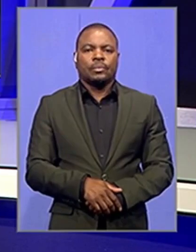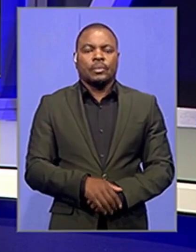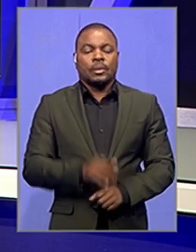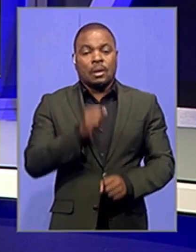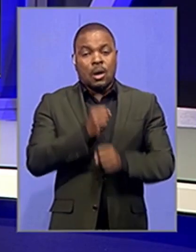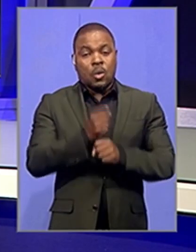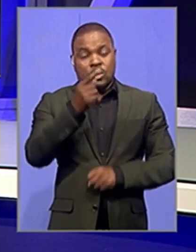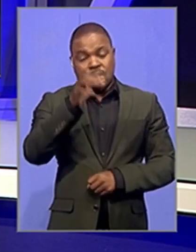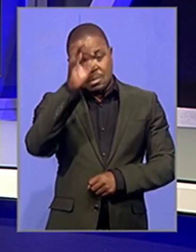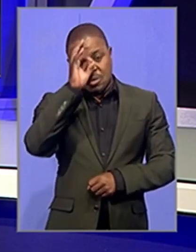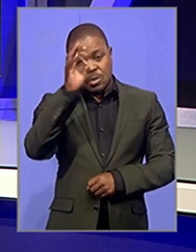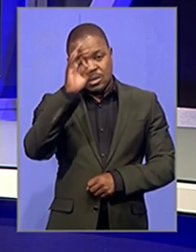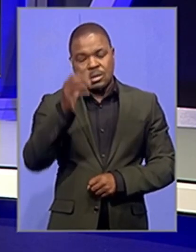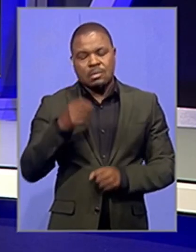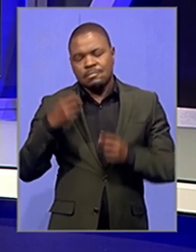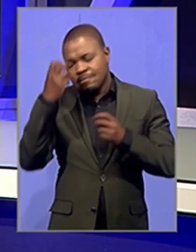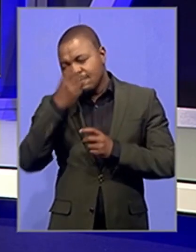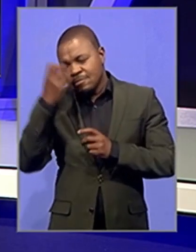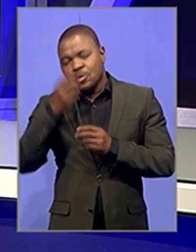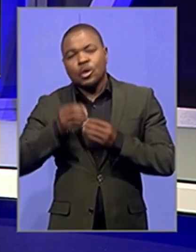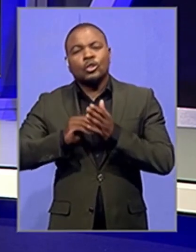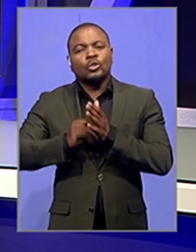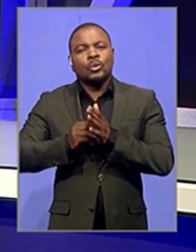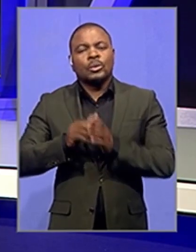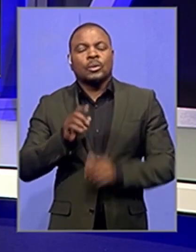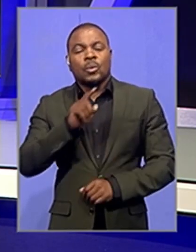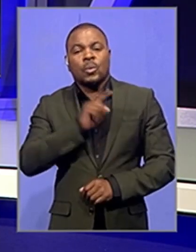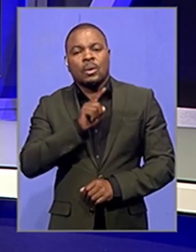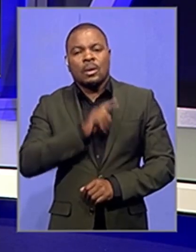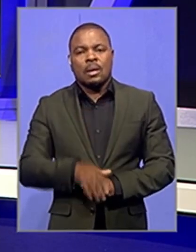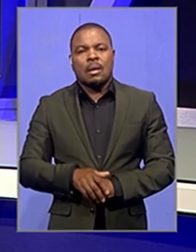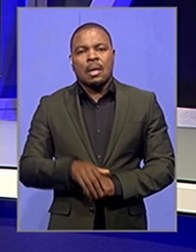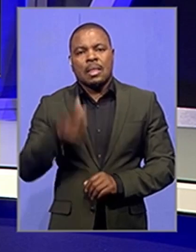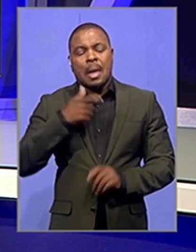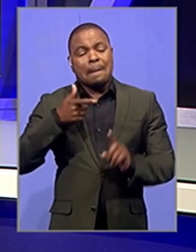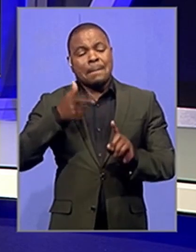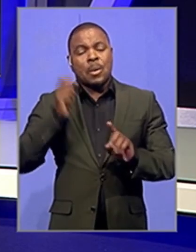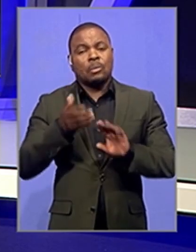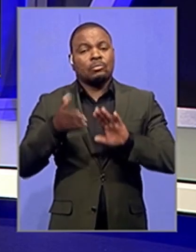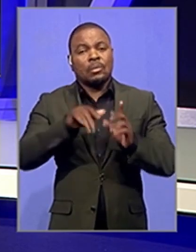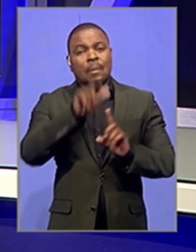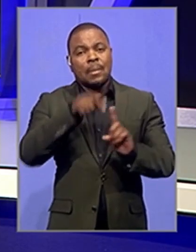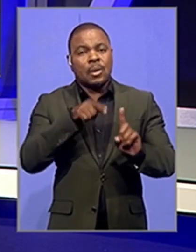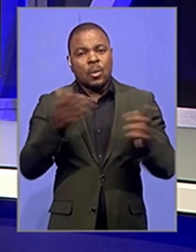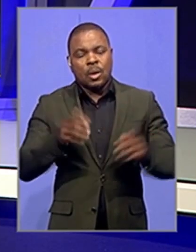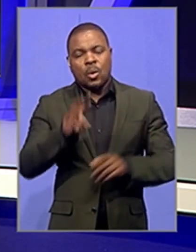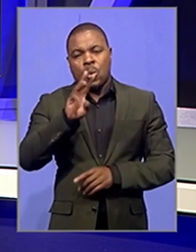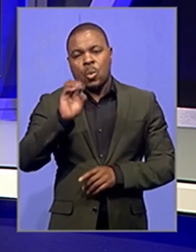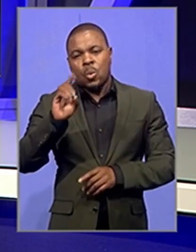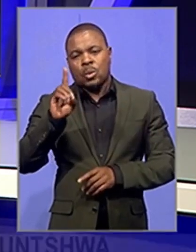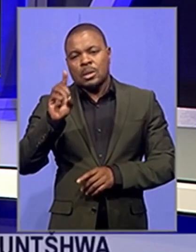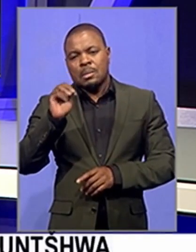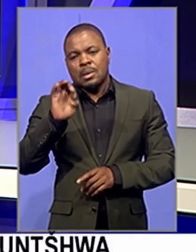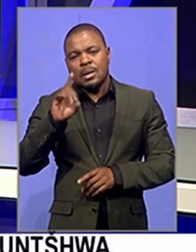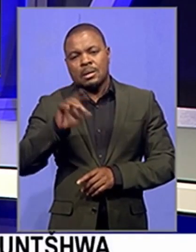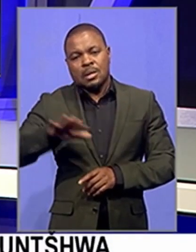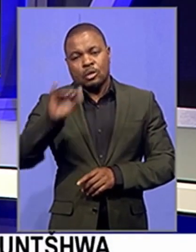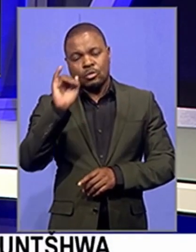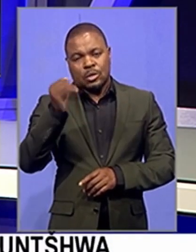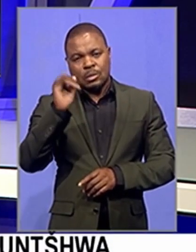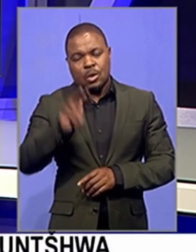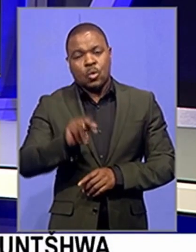ka mono Gauteng Maphodisa laotse lesolo la go nyaka babelaelwa ba Tiragalo ya go thuntsha ka Woodmead lebowa la Johannesburg lehono